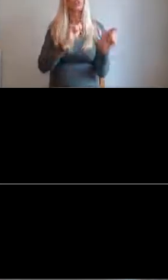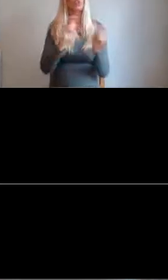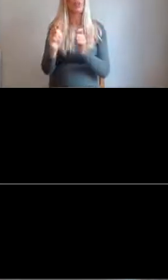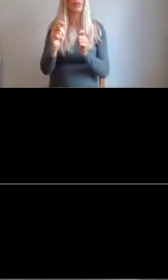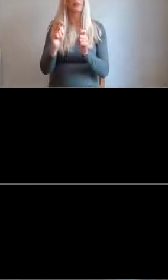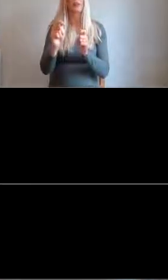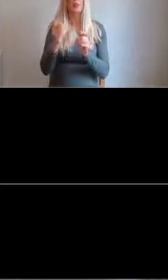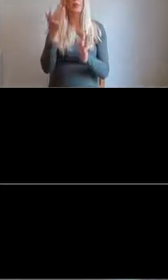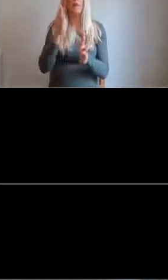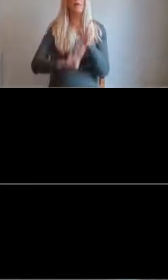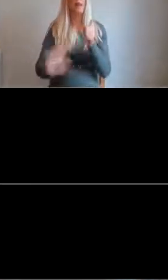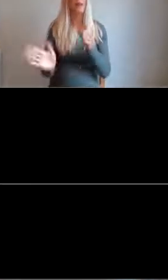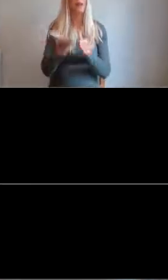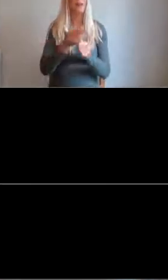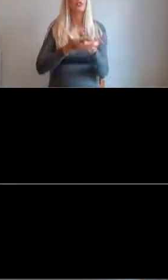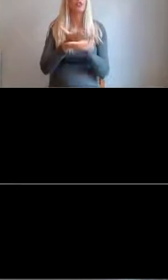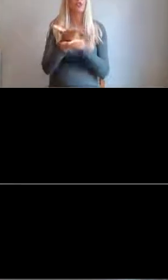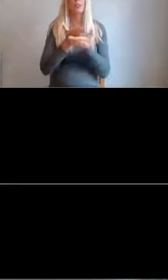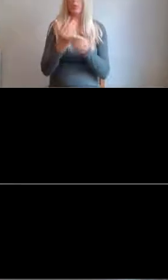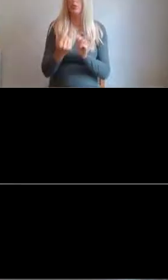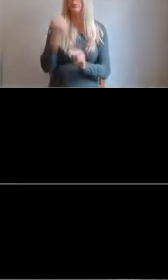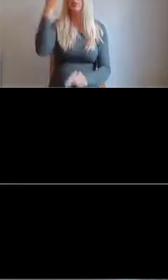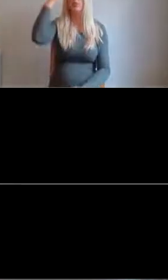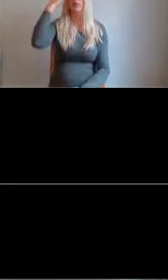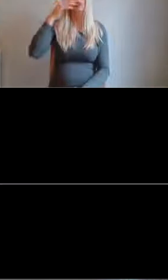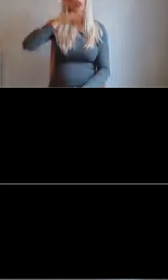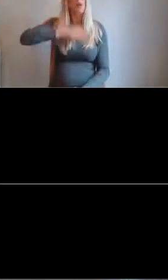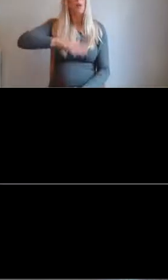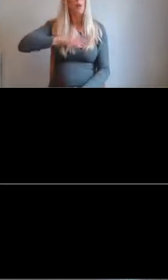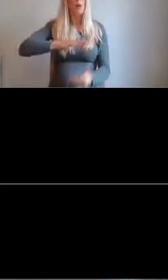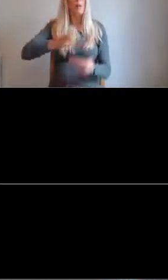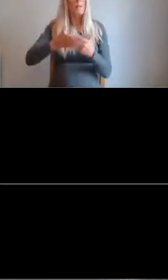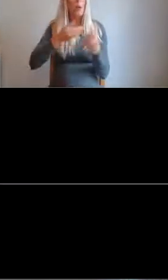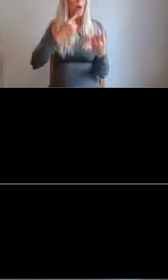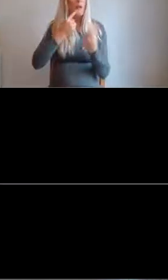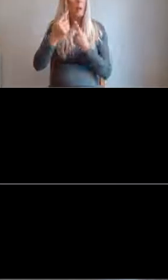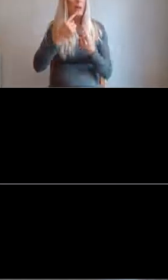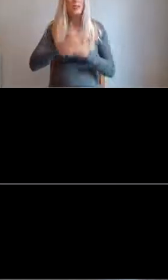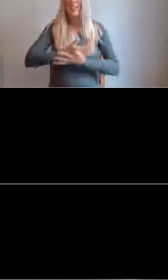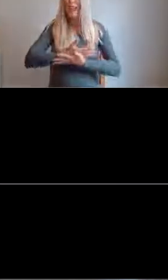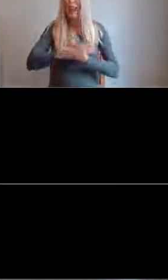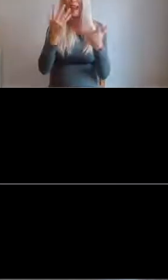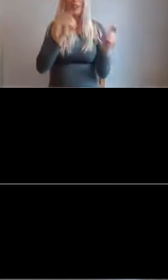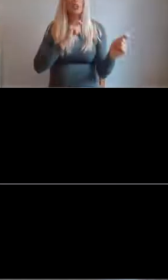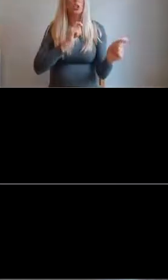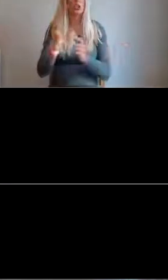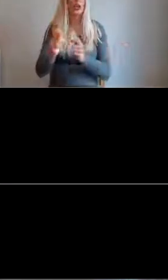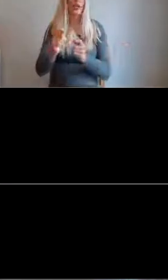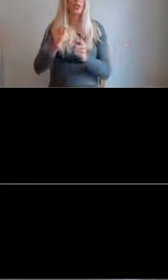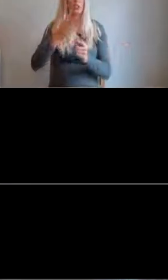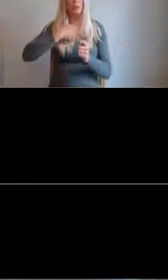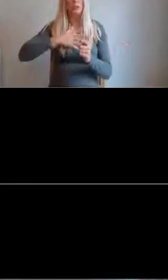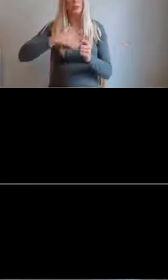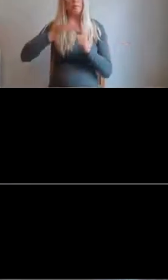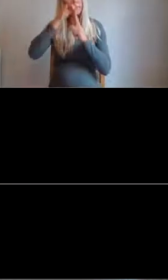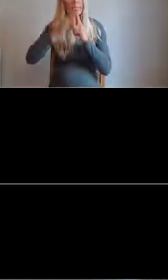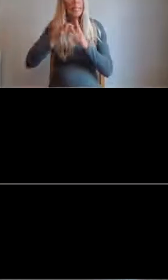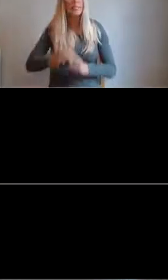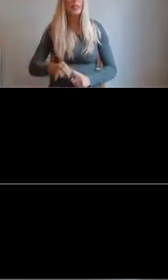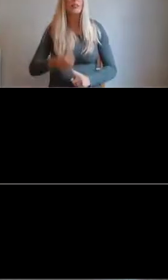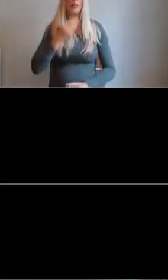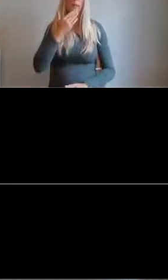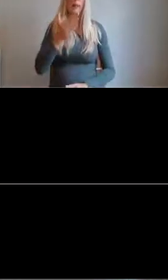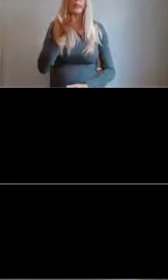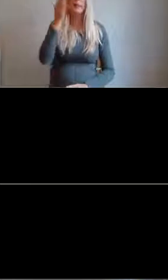proposal since our supplementary consultation. If you'd like more information on any of those proposed refinements, we would suggest that you visit